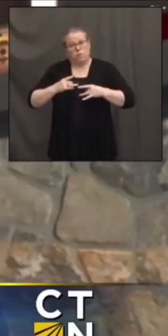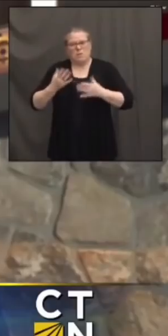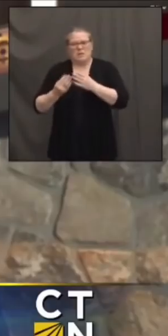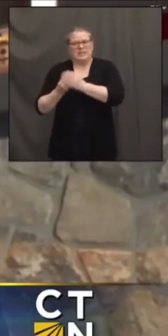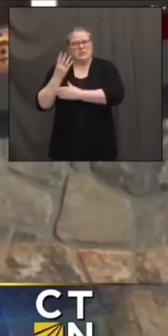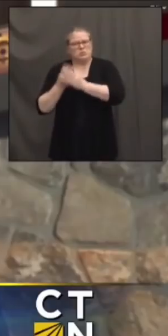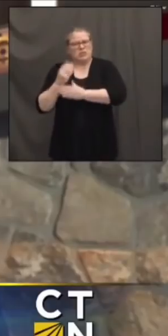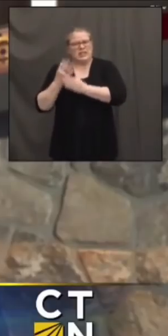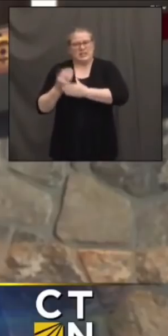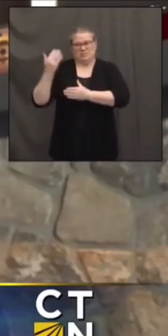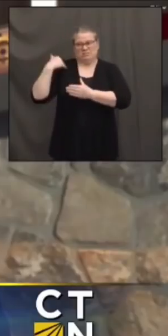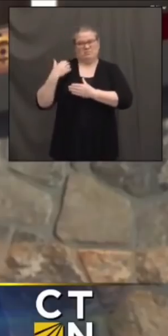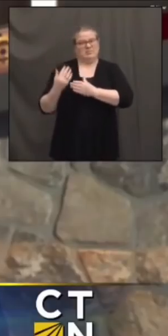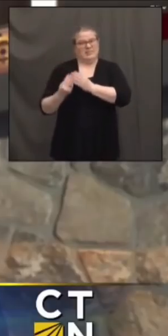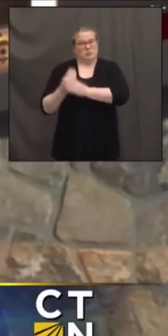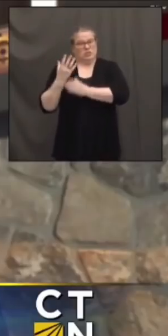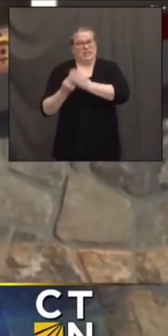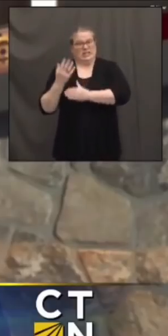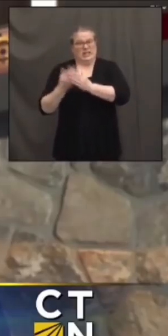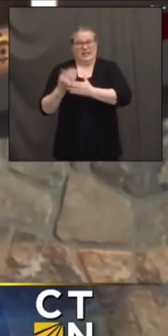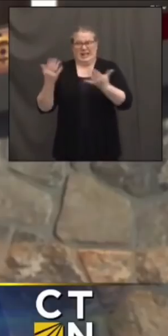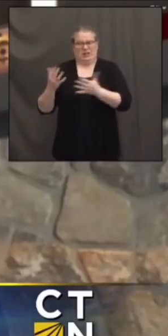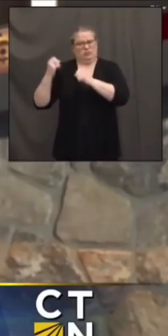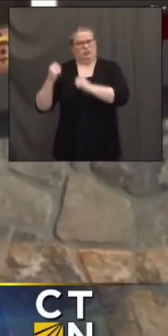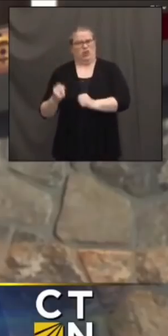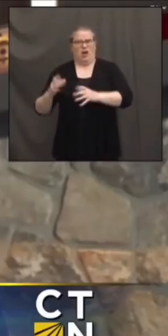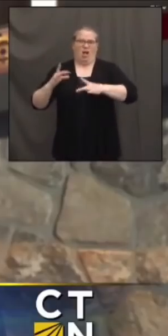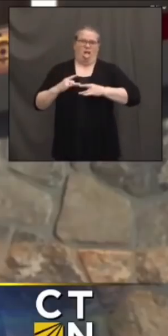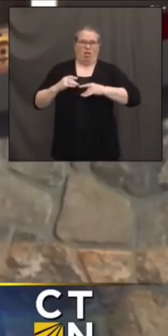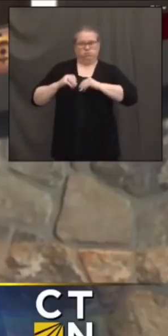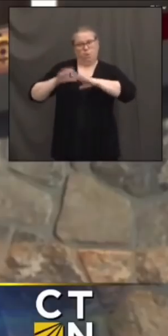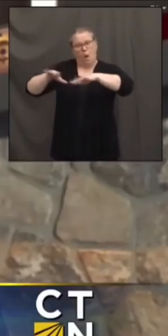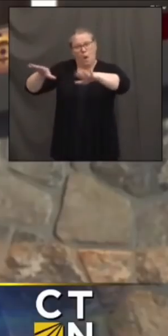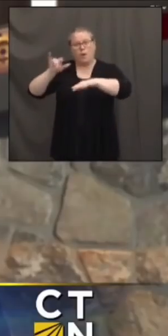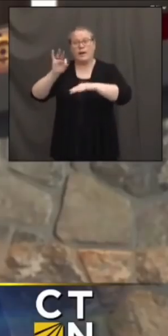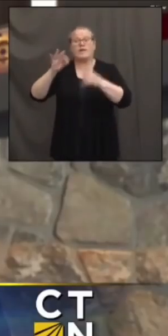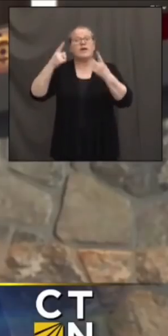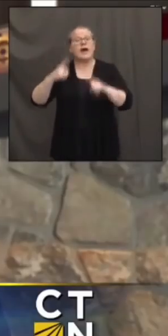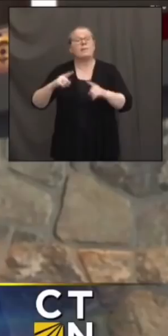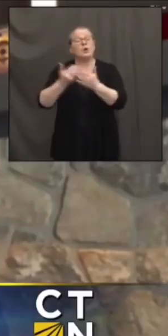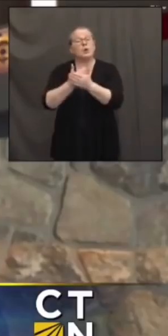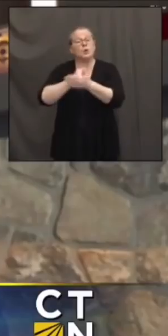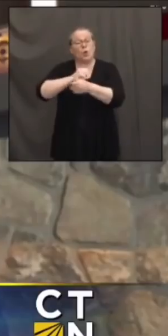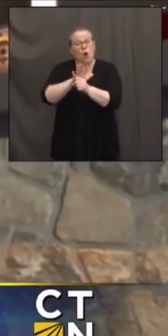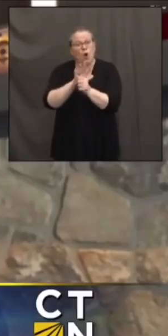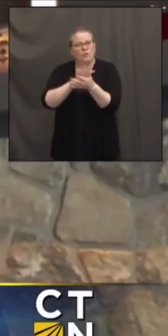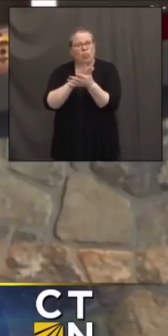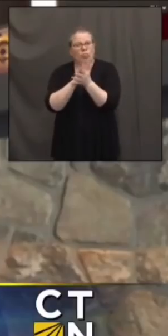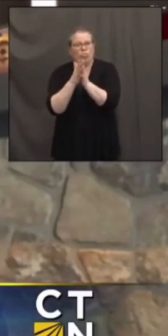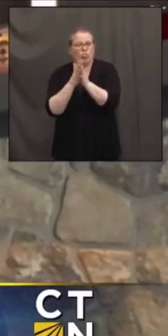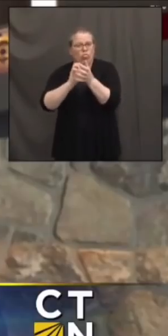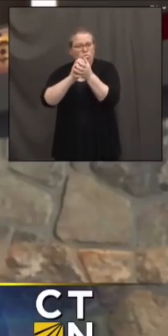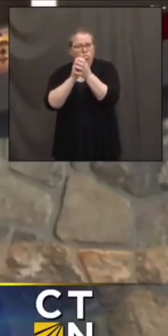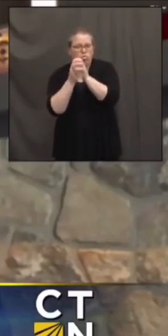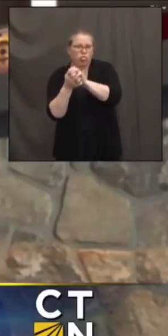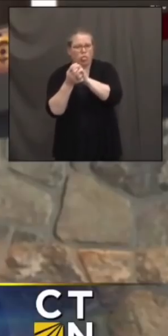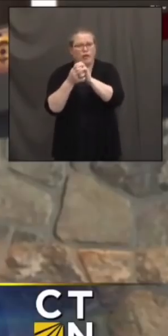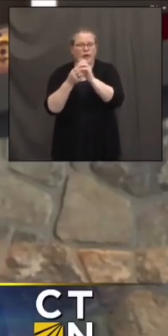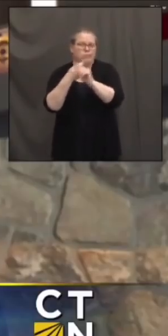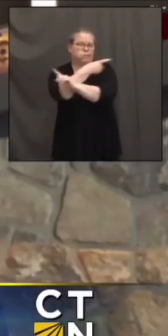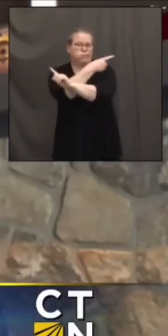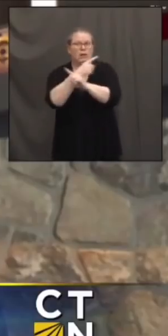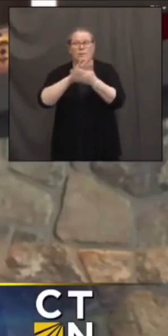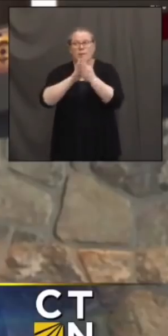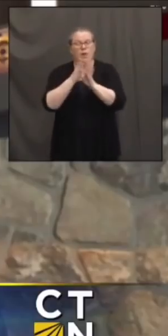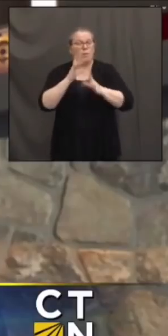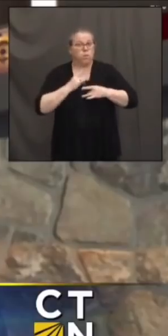infections swept through the Northeast, are now vulnerable to reinfection, or if people who've been vaccinated are getting reinfected. Now, on the vaccine,